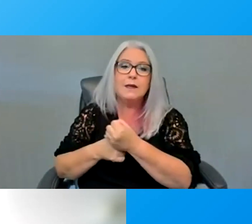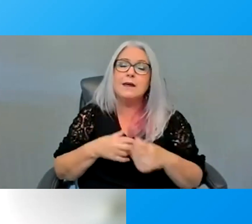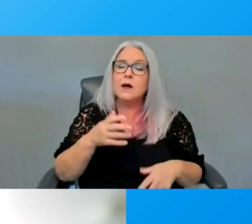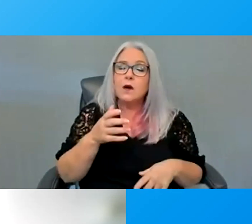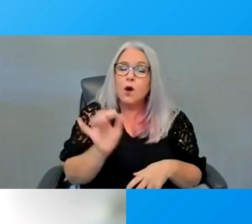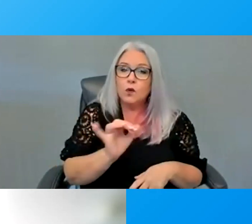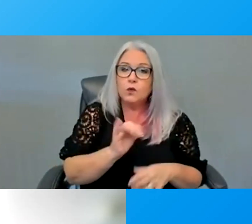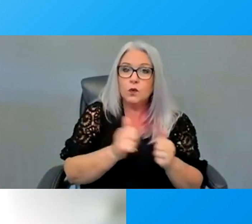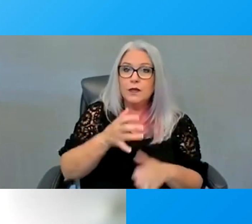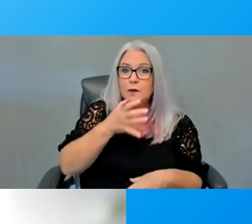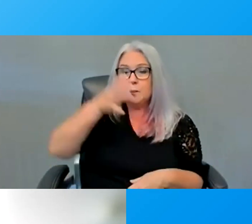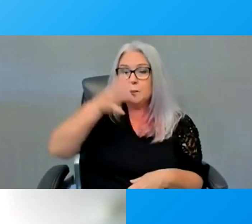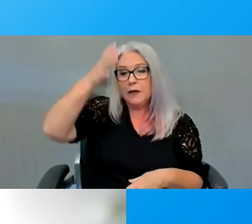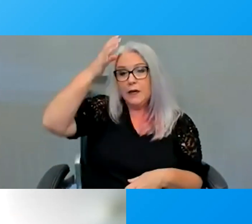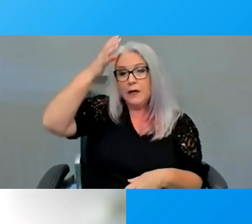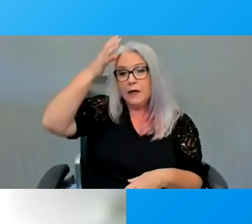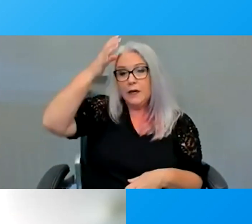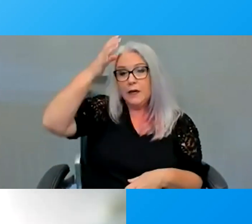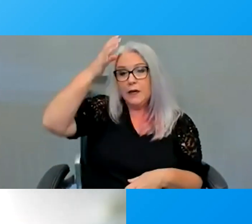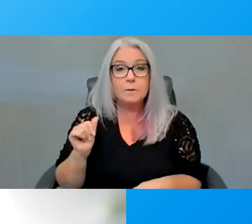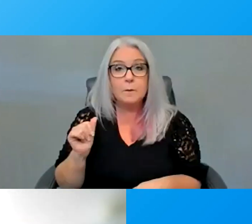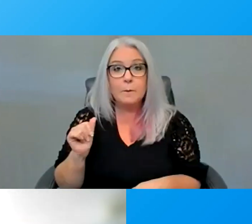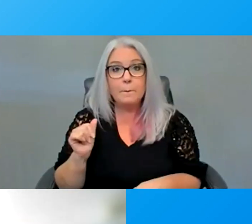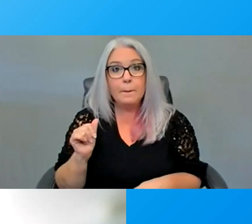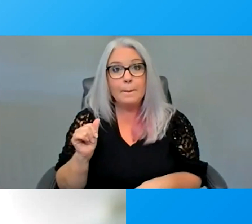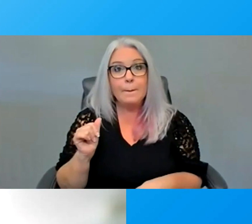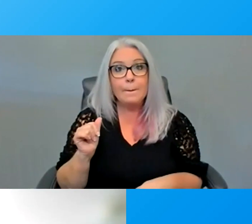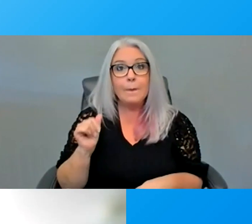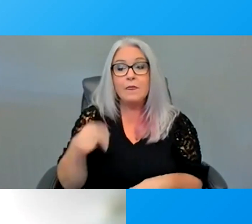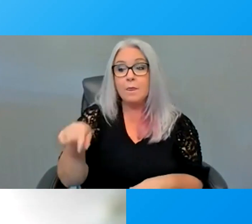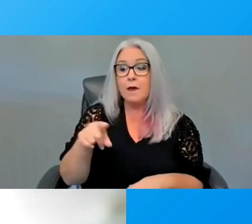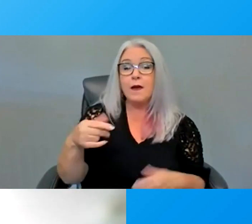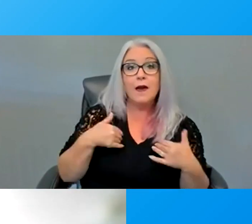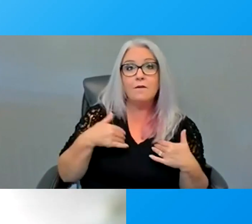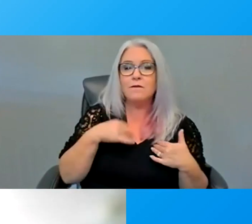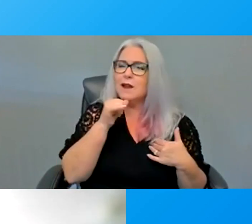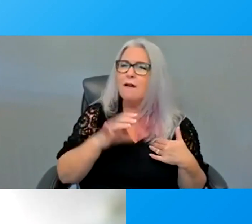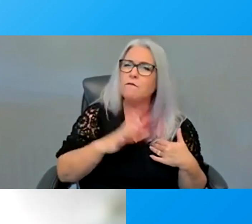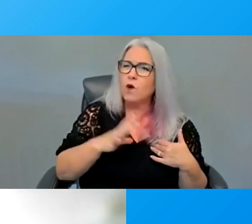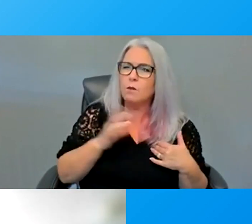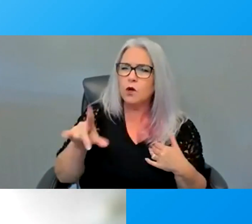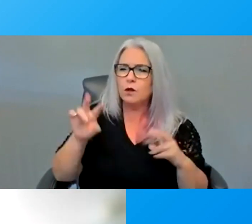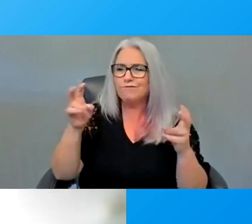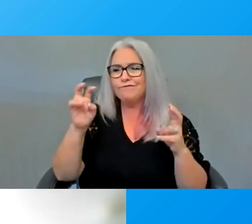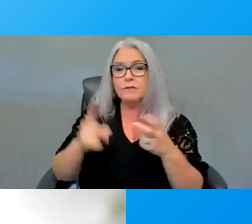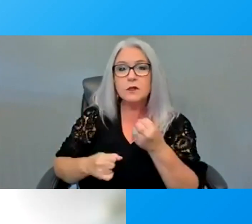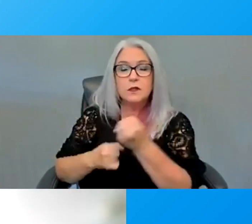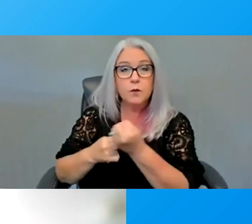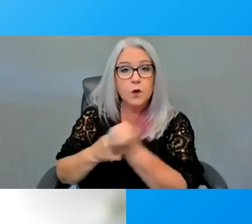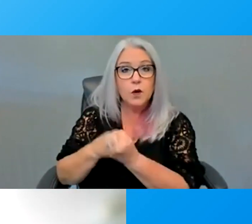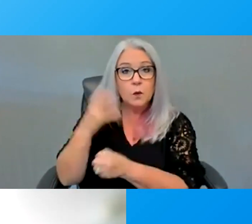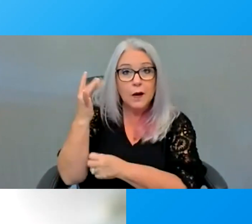disabilities do have informal supports. And one reason for that is because many of